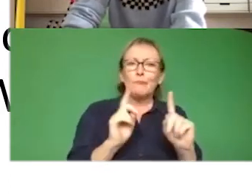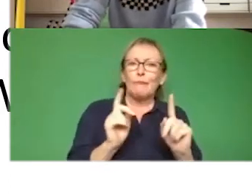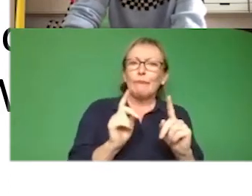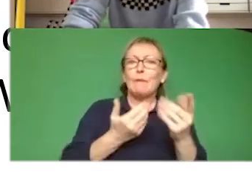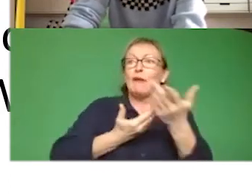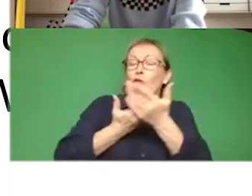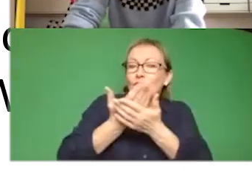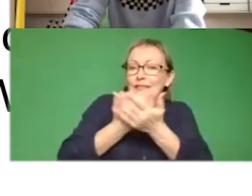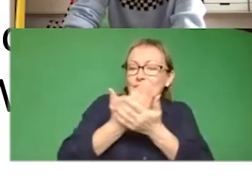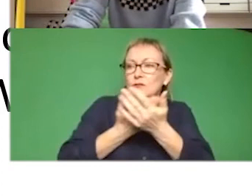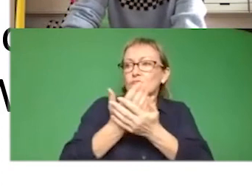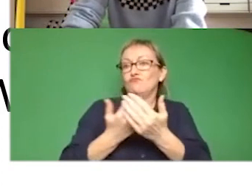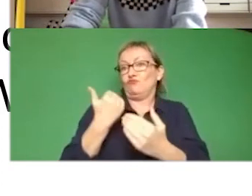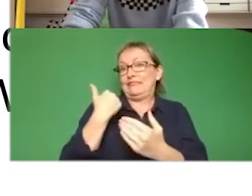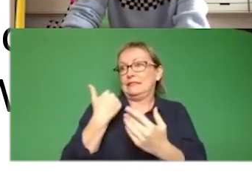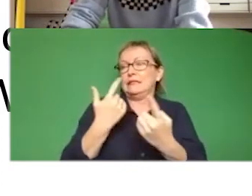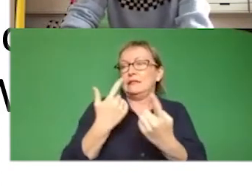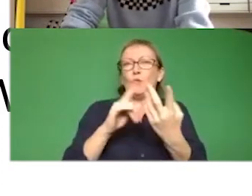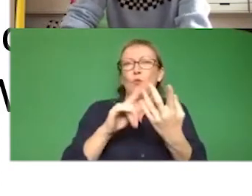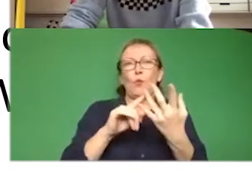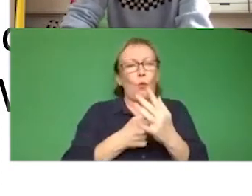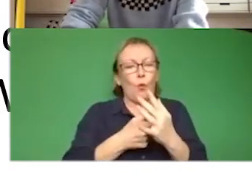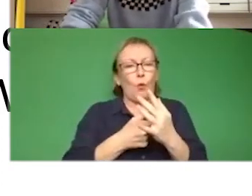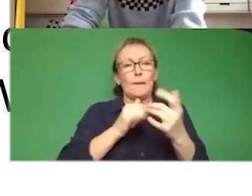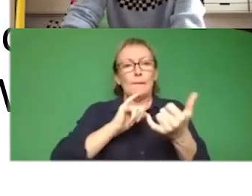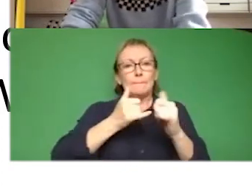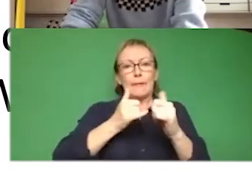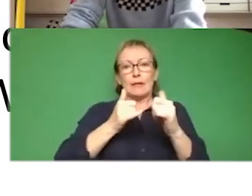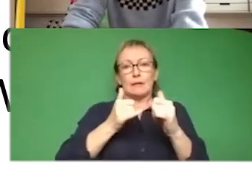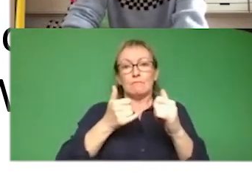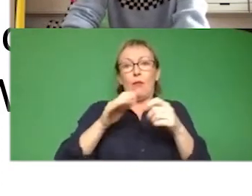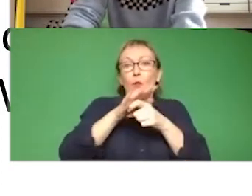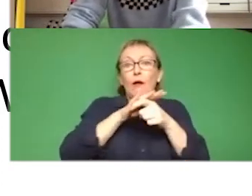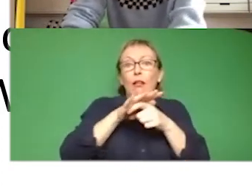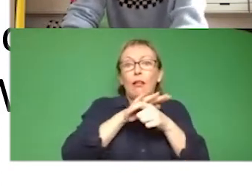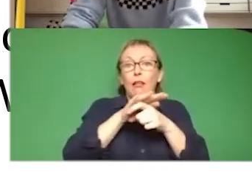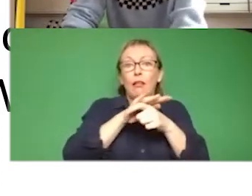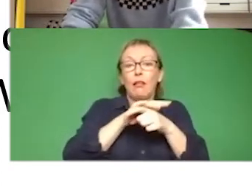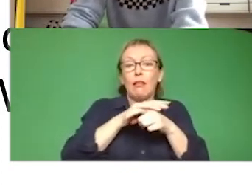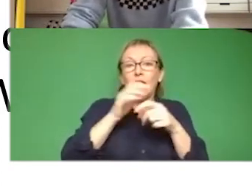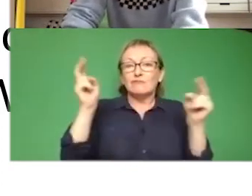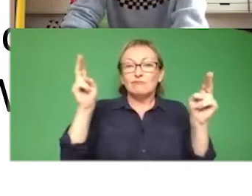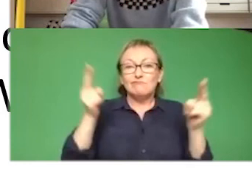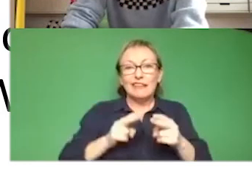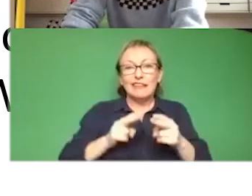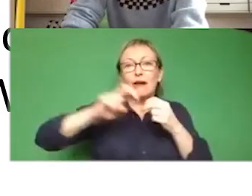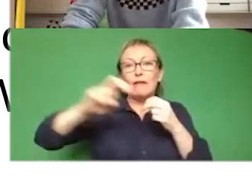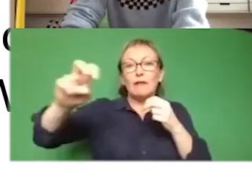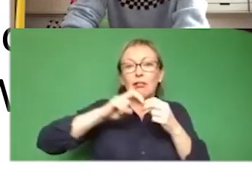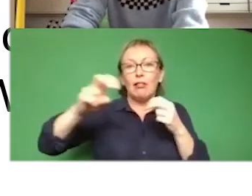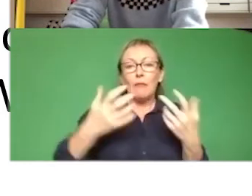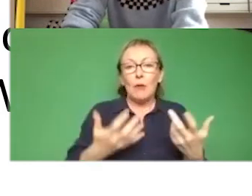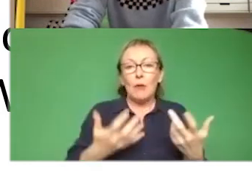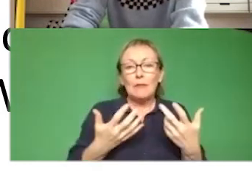conversations we've had recently, or you know, it might be a little bit more on the local view, the less traveling, but at the moment, but yeah,